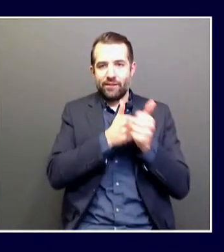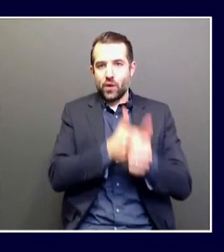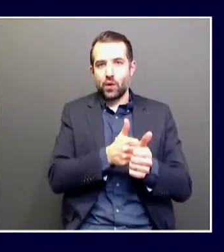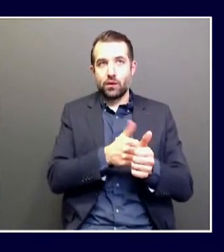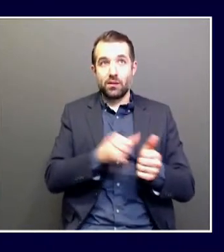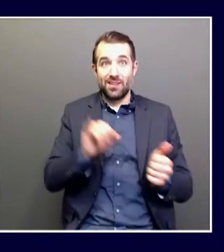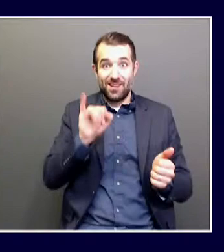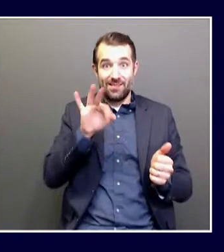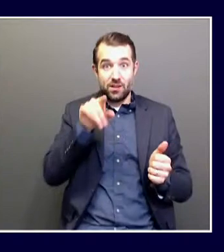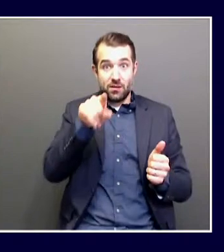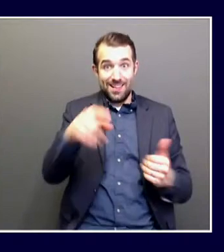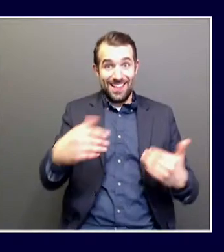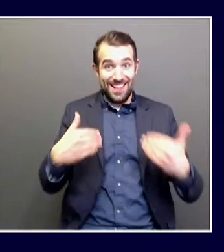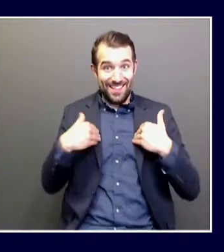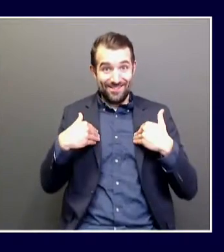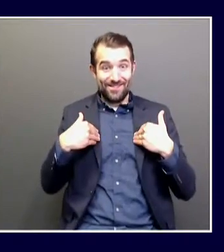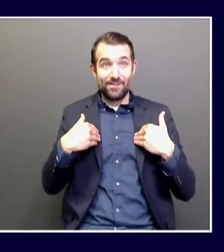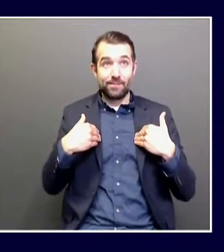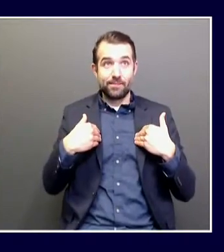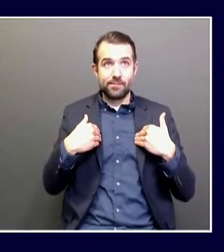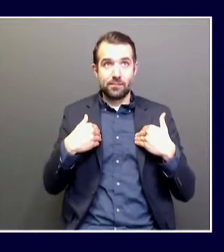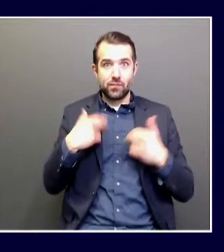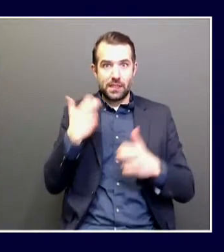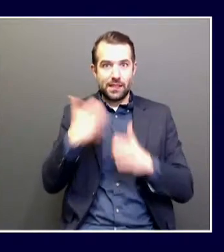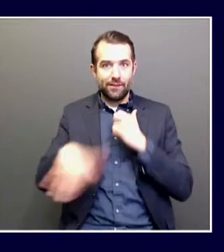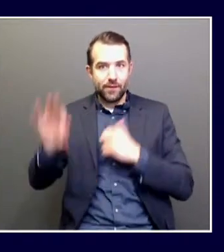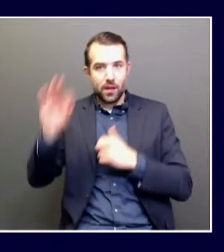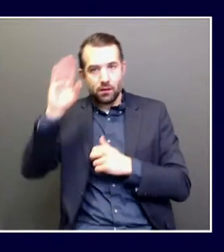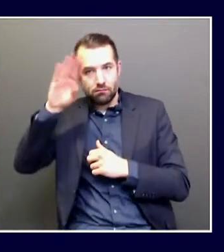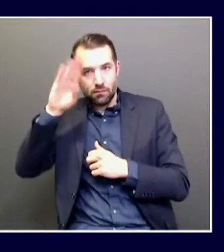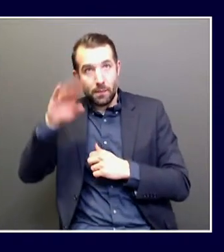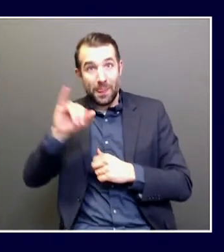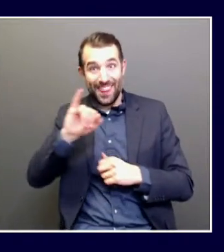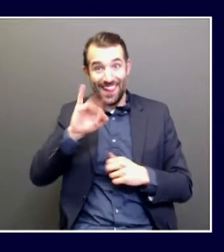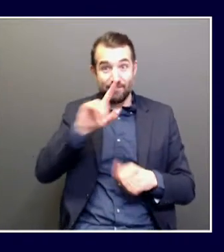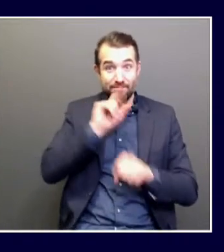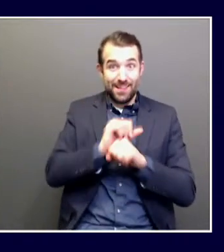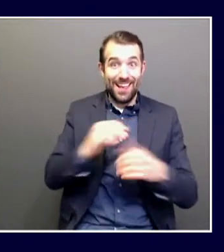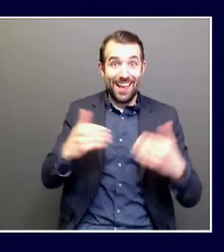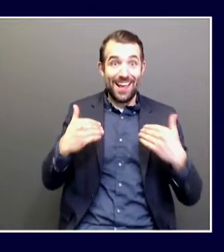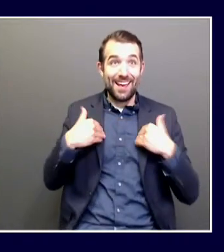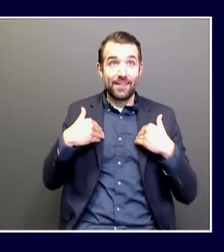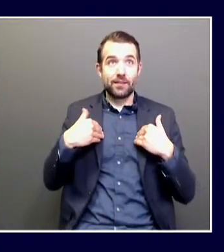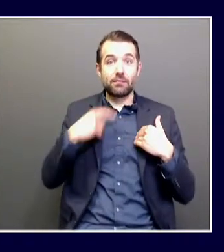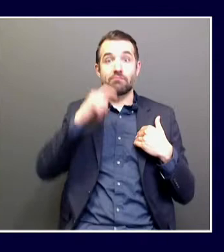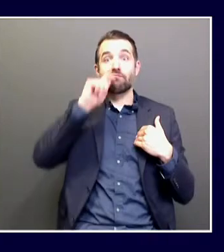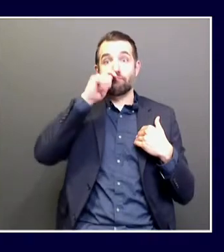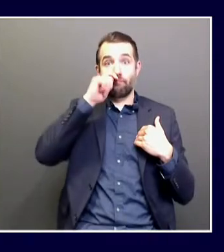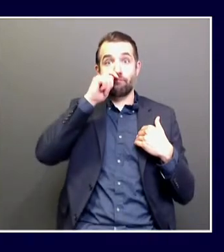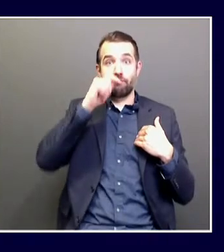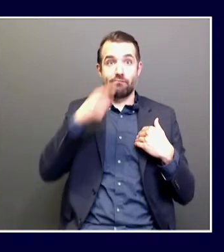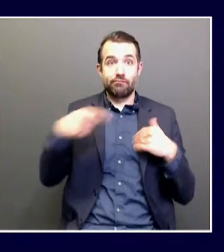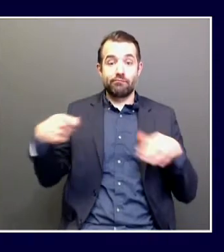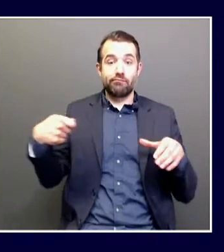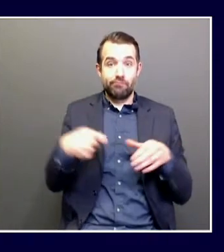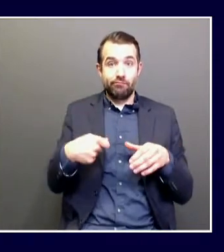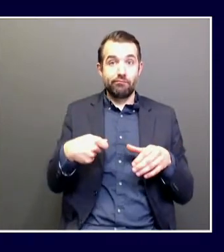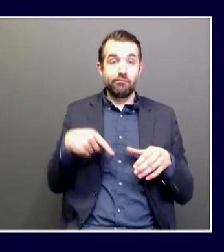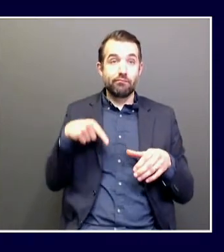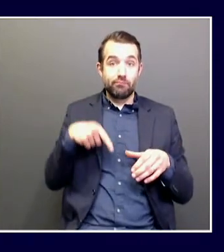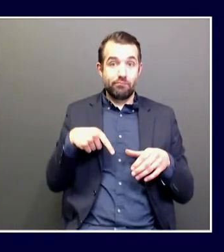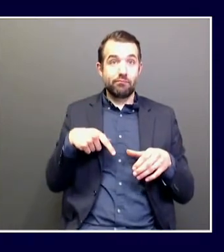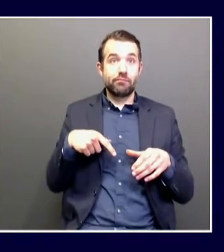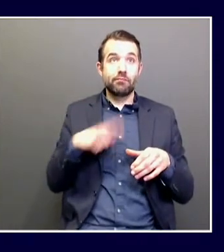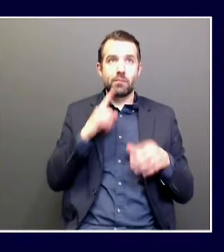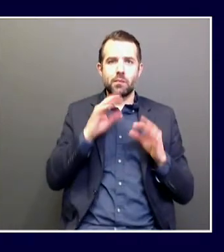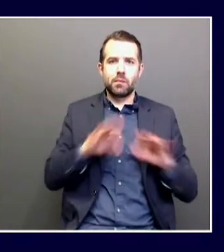they are tough to find, but if you do have access to one and you take one, then this is how best to interpret it. I wouldn't say that